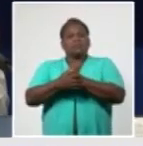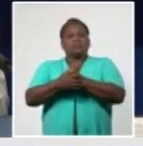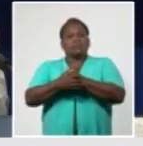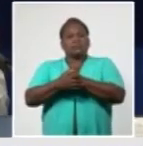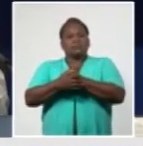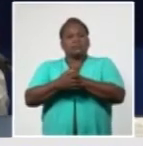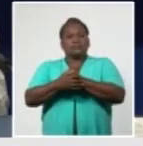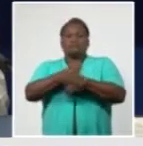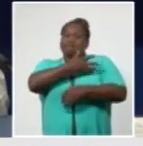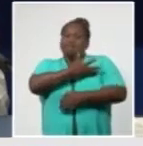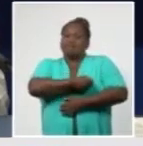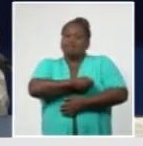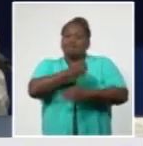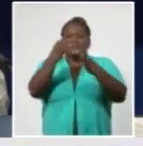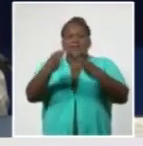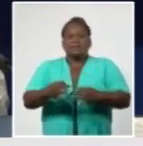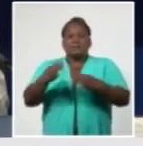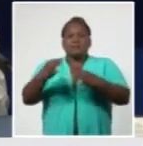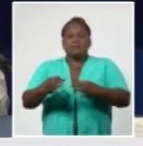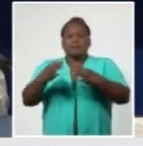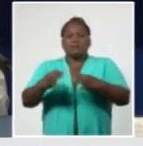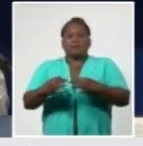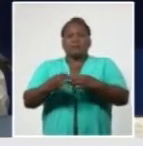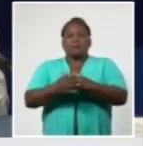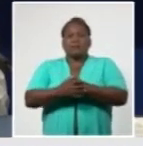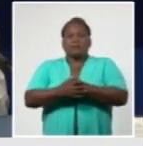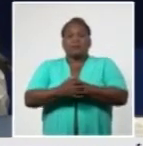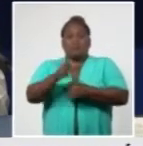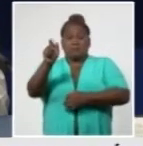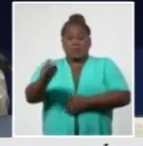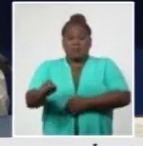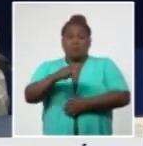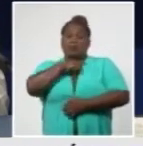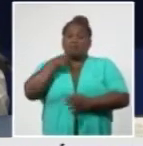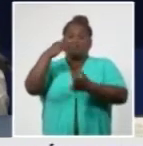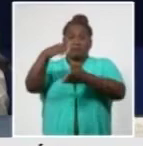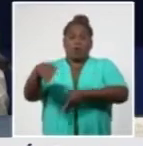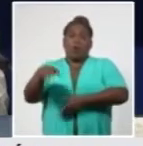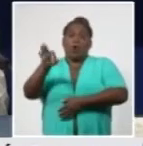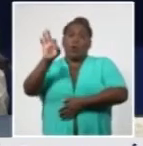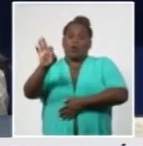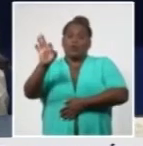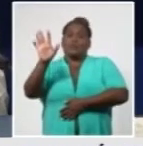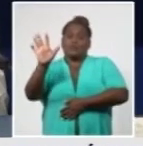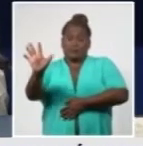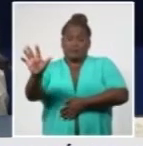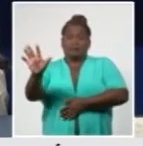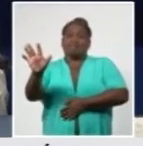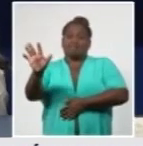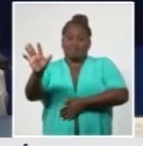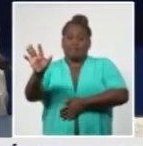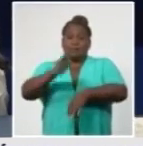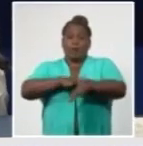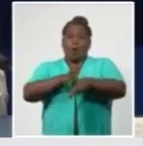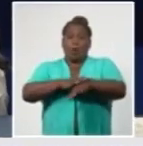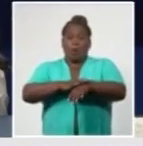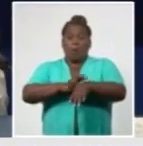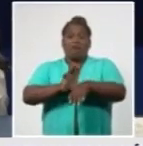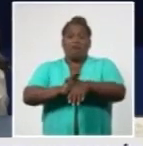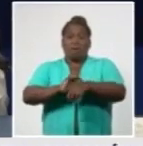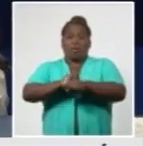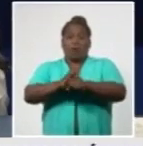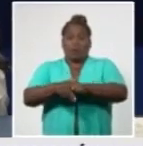is 99%, have a stable clinical condition. We always regret the